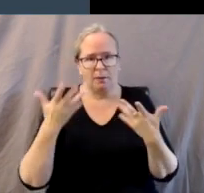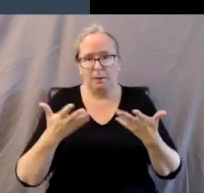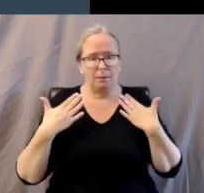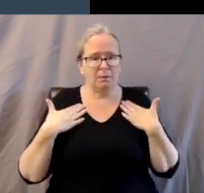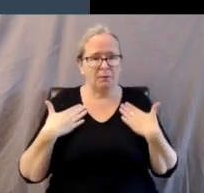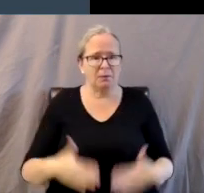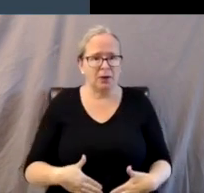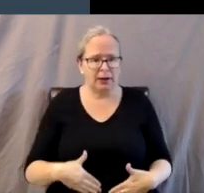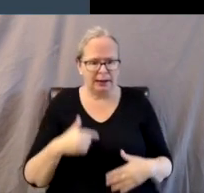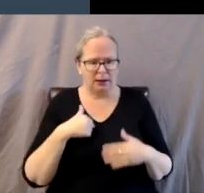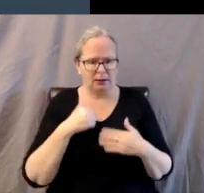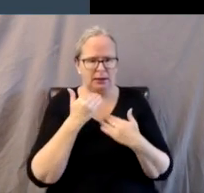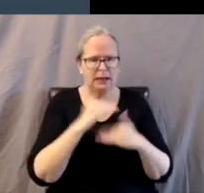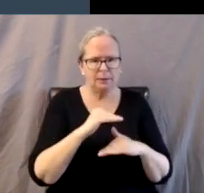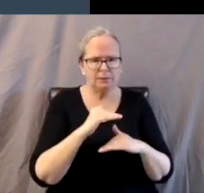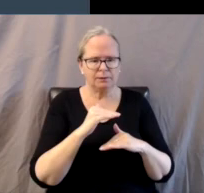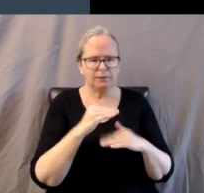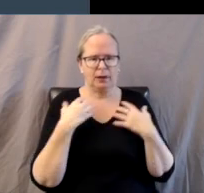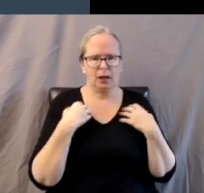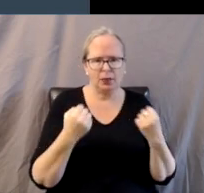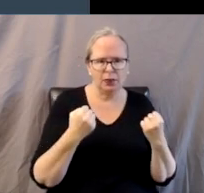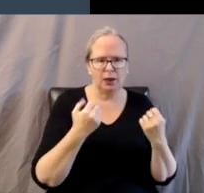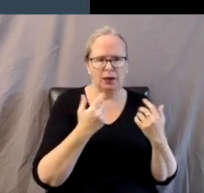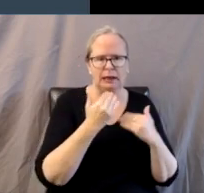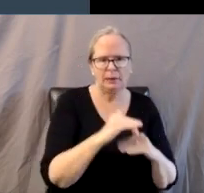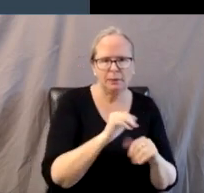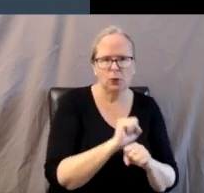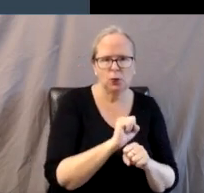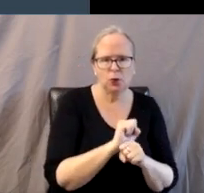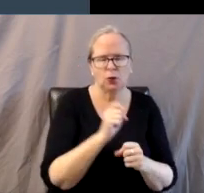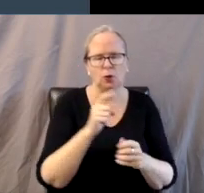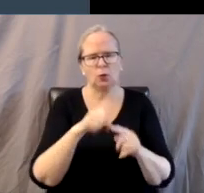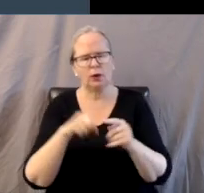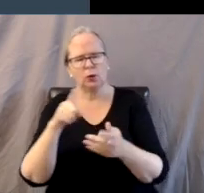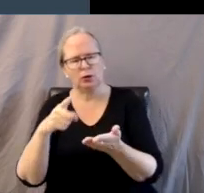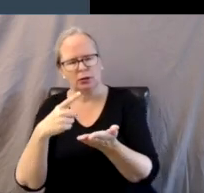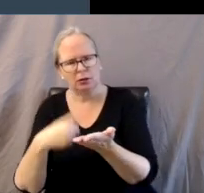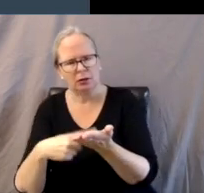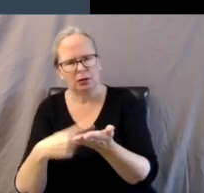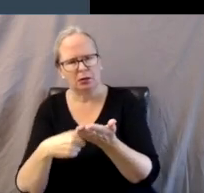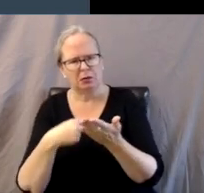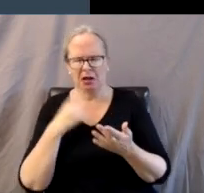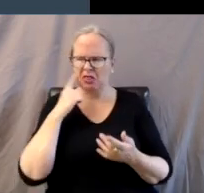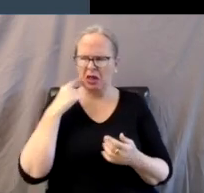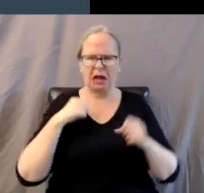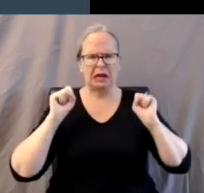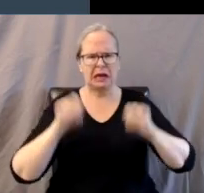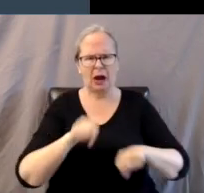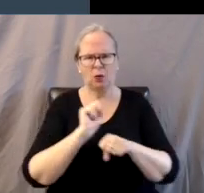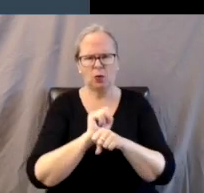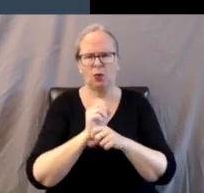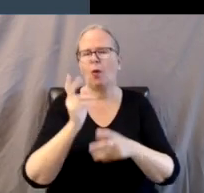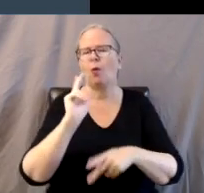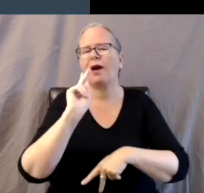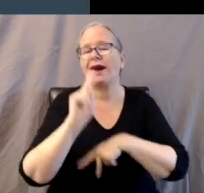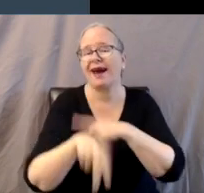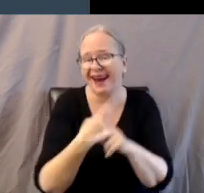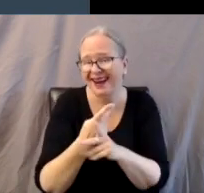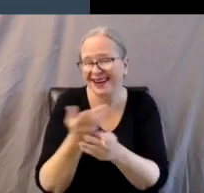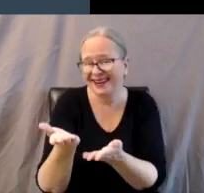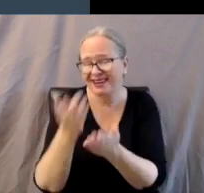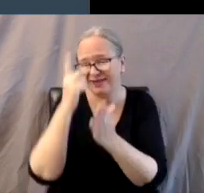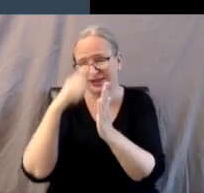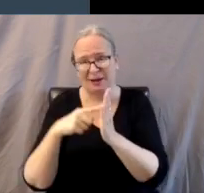define work? And what is that work week like? Because for a lot of people, working 40 hours a week is not